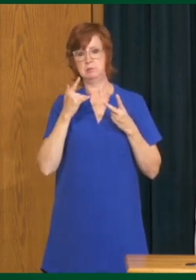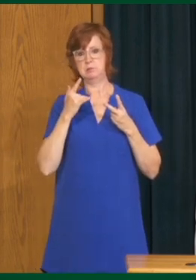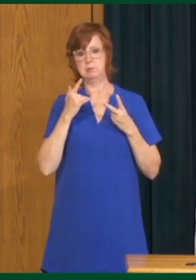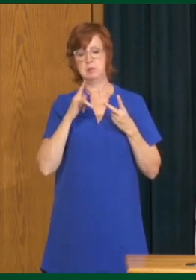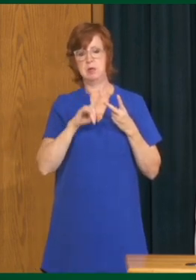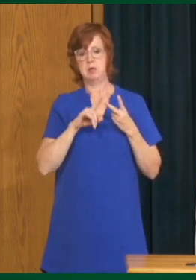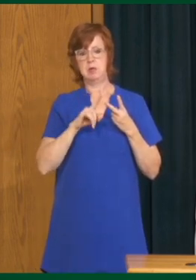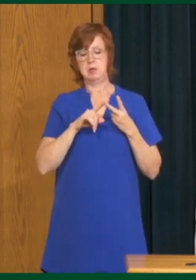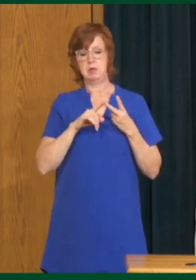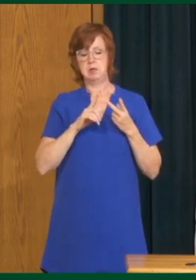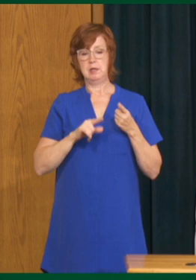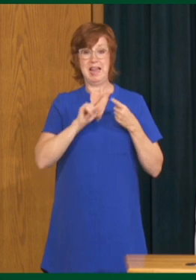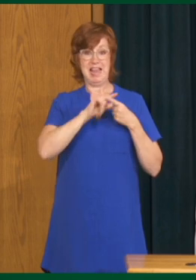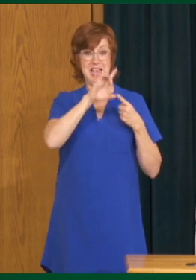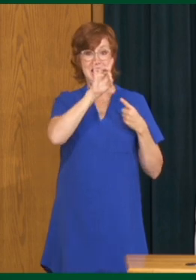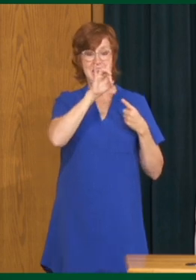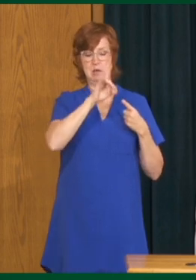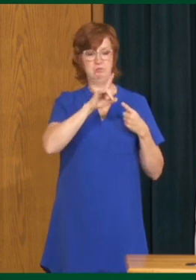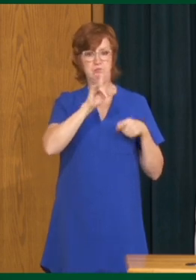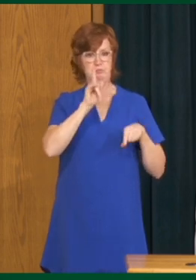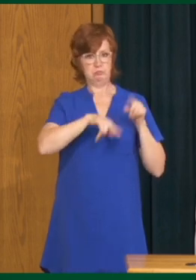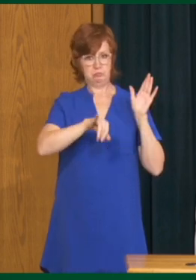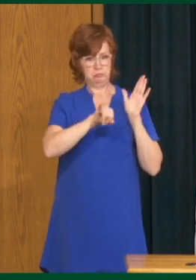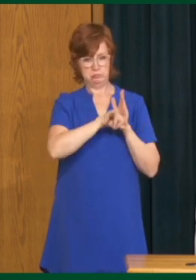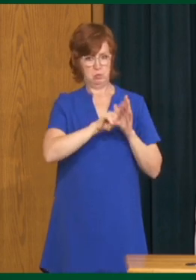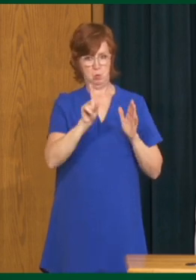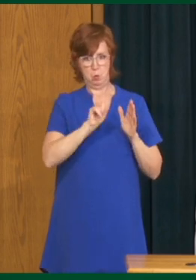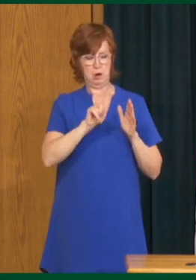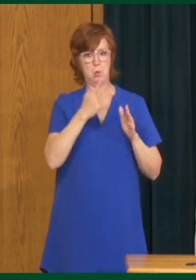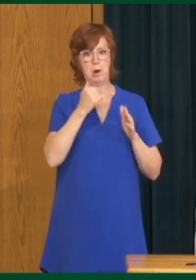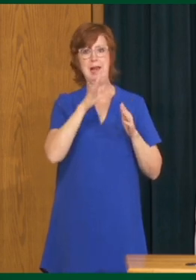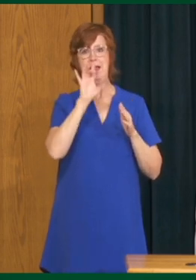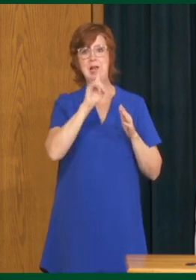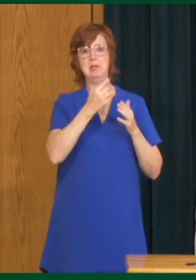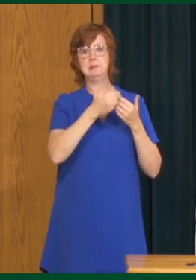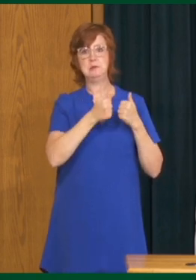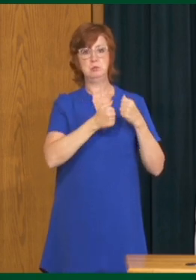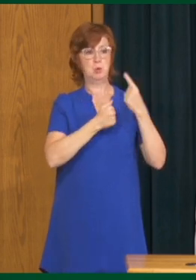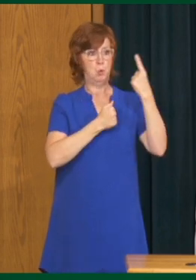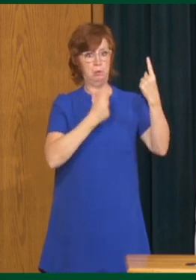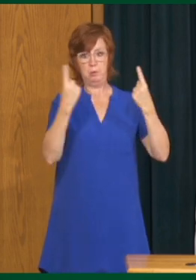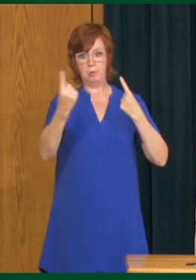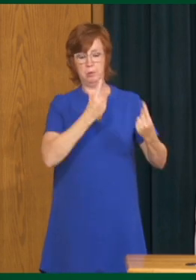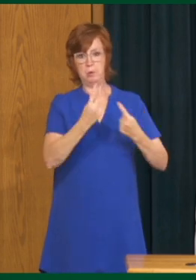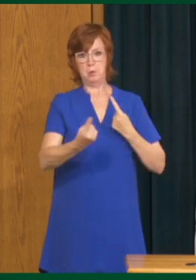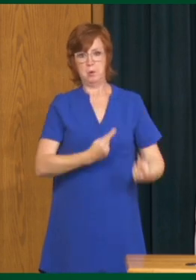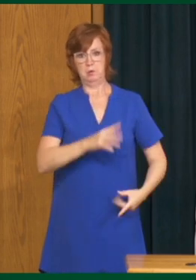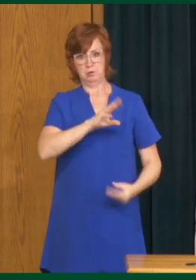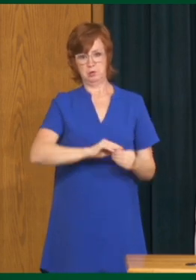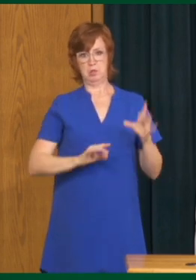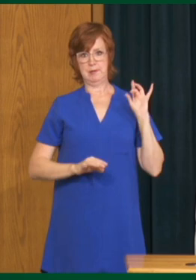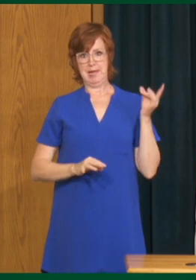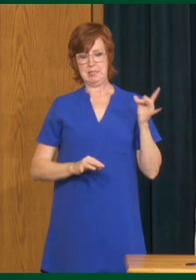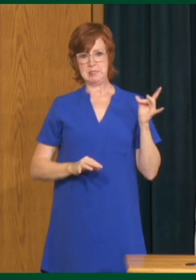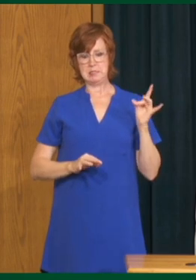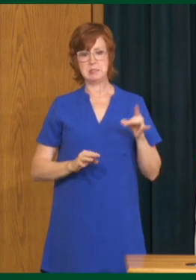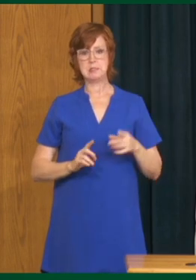spread over a wide area, and we have to remember that we will continue to see this throughout Saskatchewan. At this